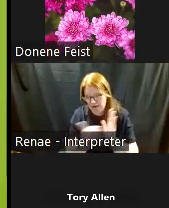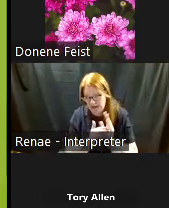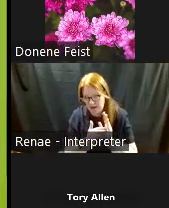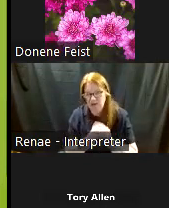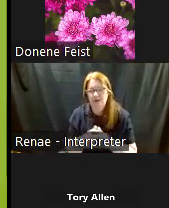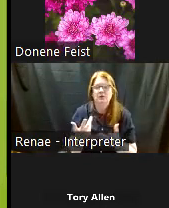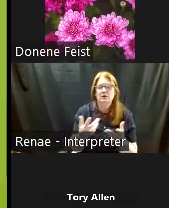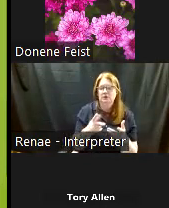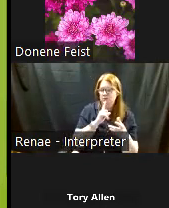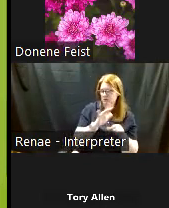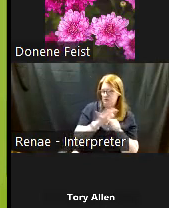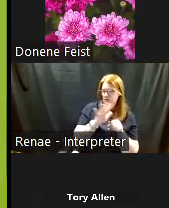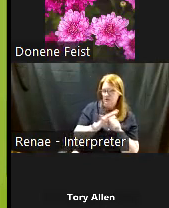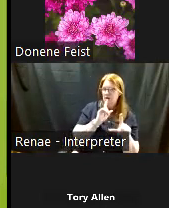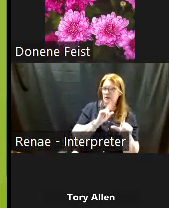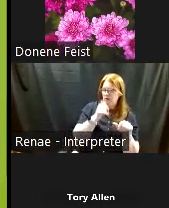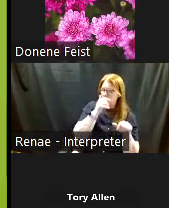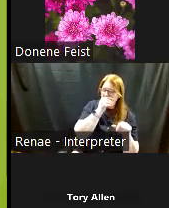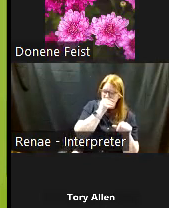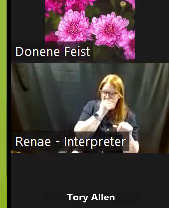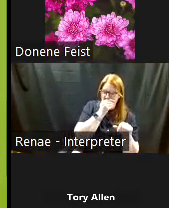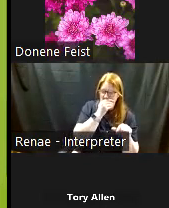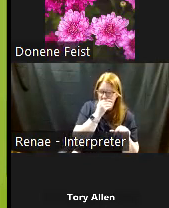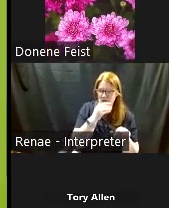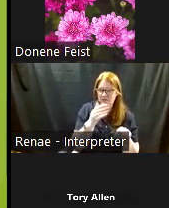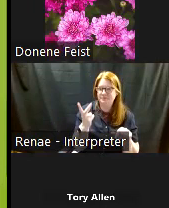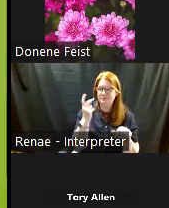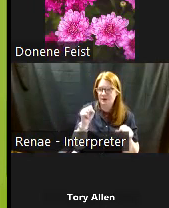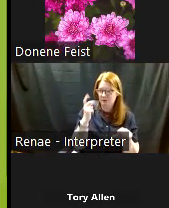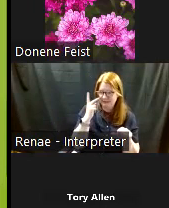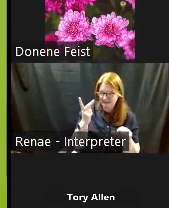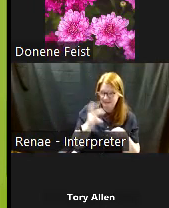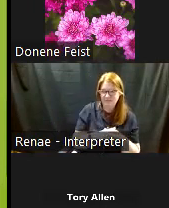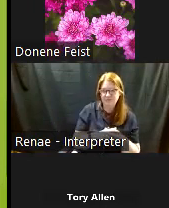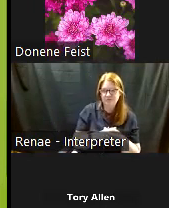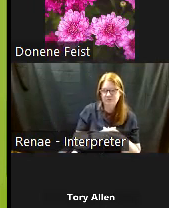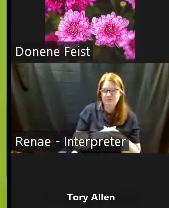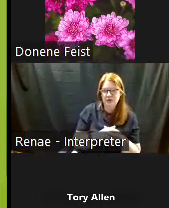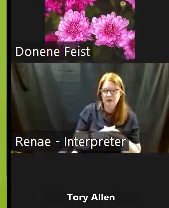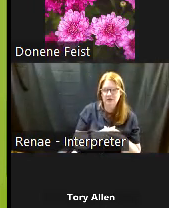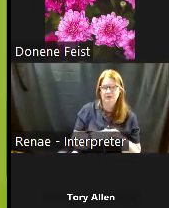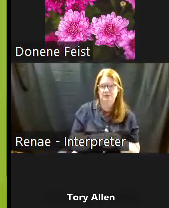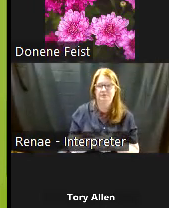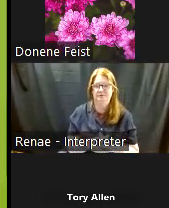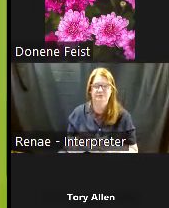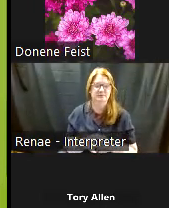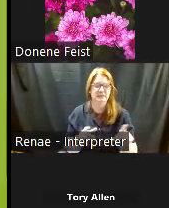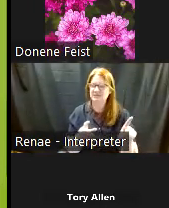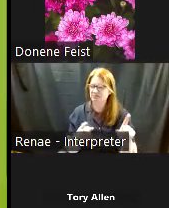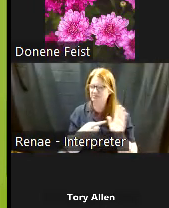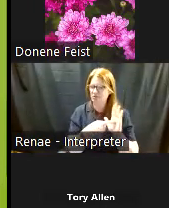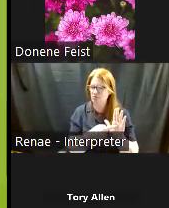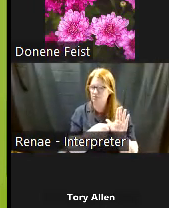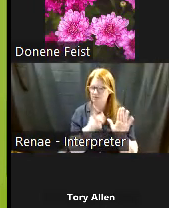of a response that we can generate, or that we can see a good hearing response. And then again, this slide is just kind of